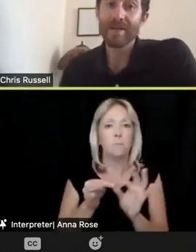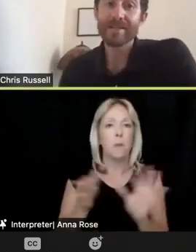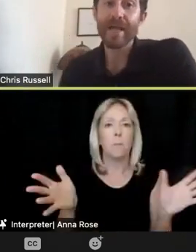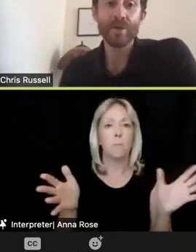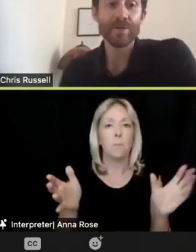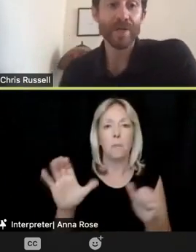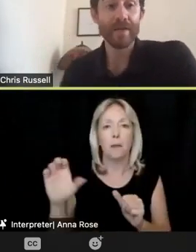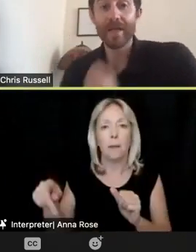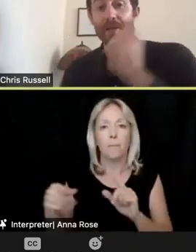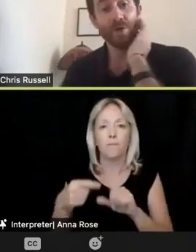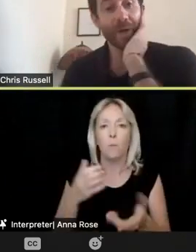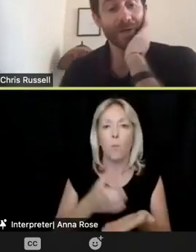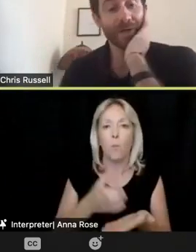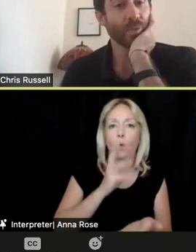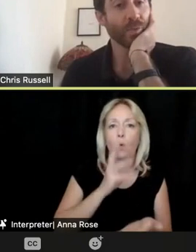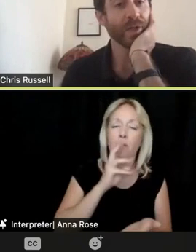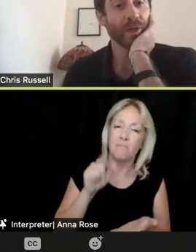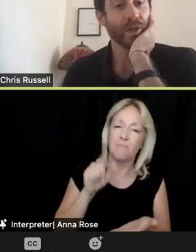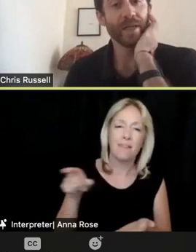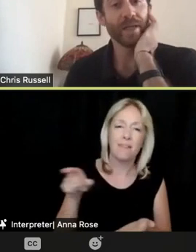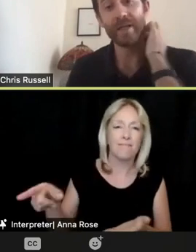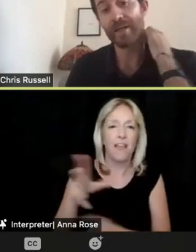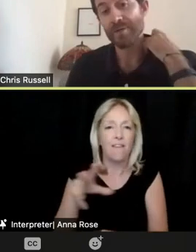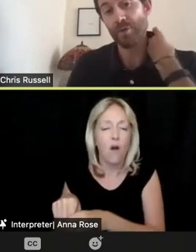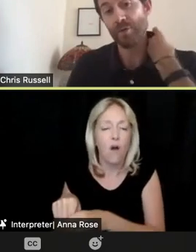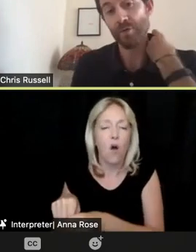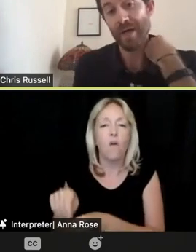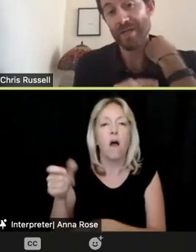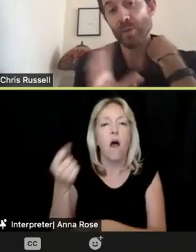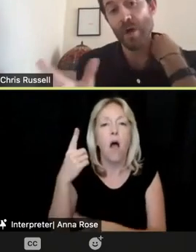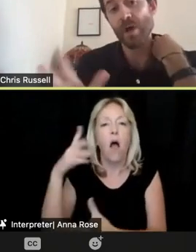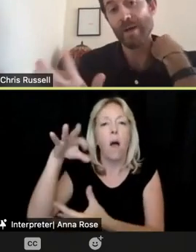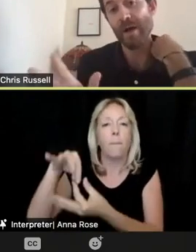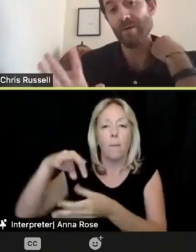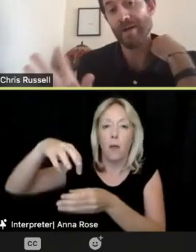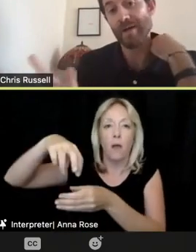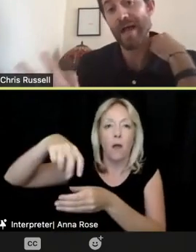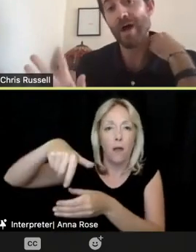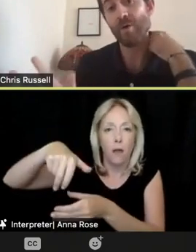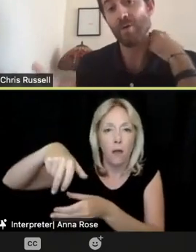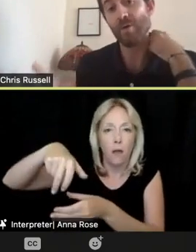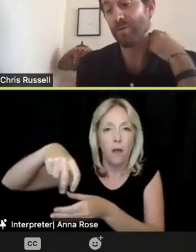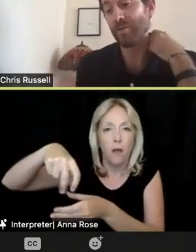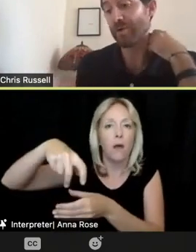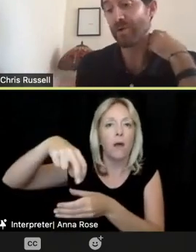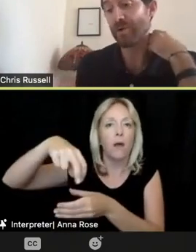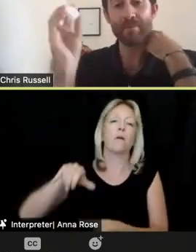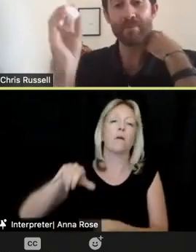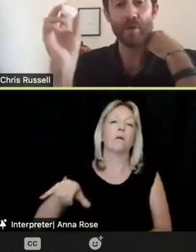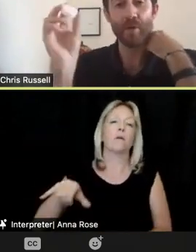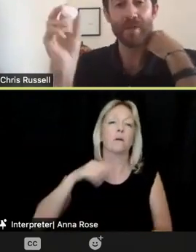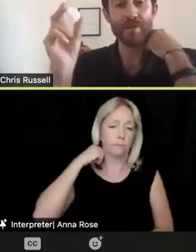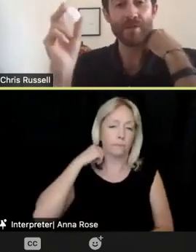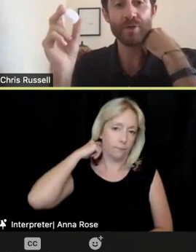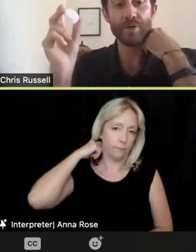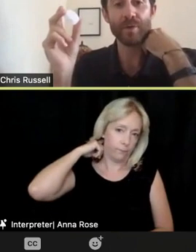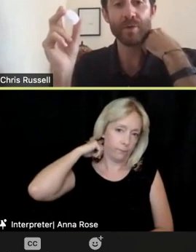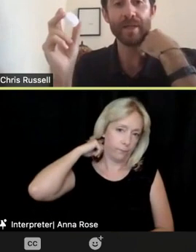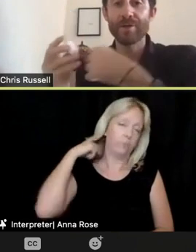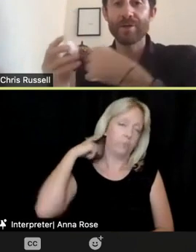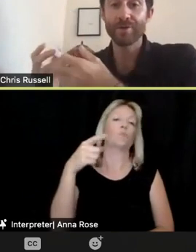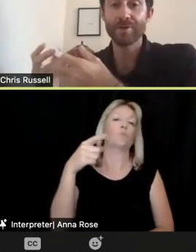Yeah, this is Chris. Thank you, Jen. Thank you so much. That's a really good lead into, as we talk about how your symbol choice